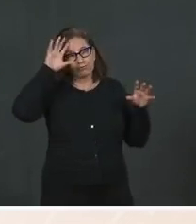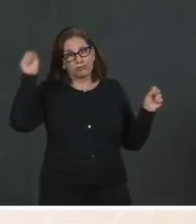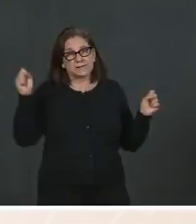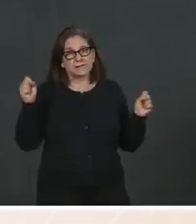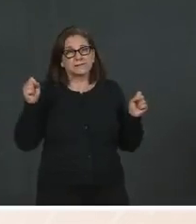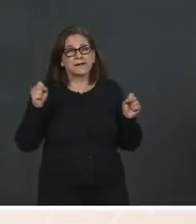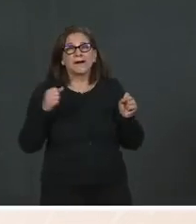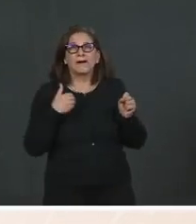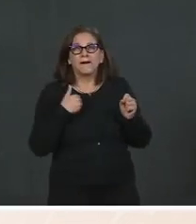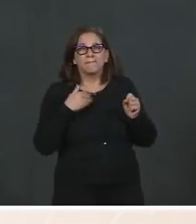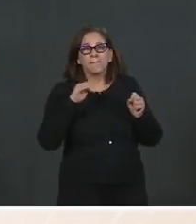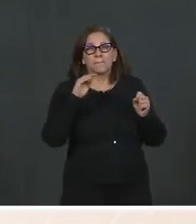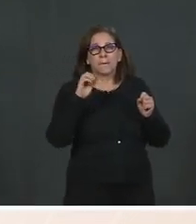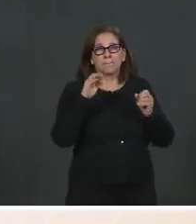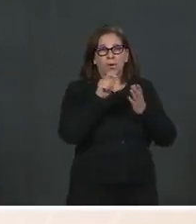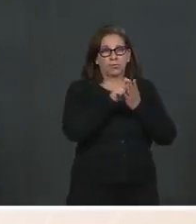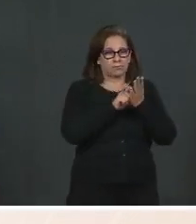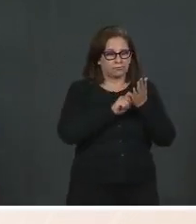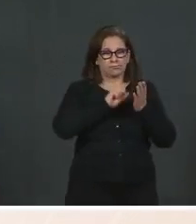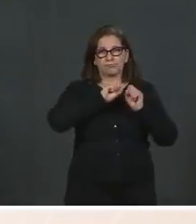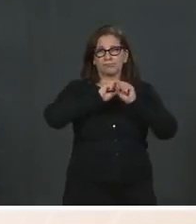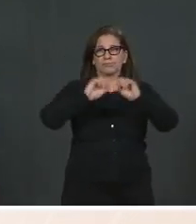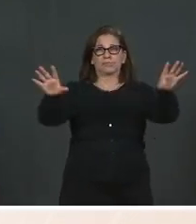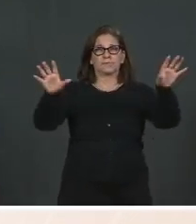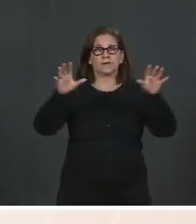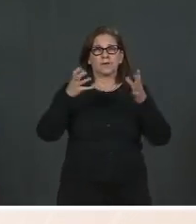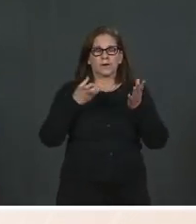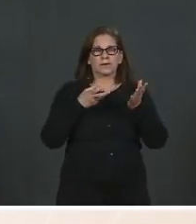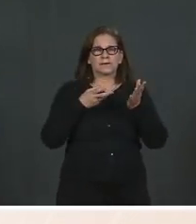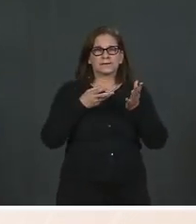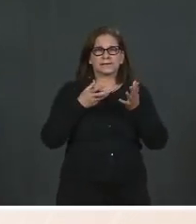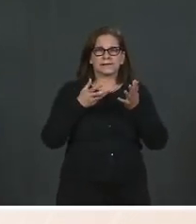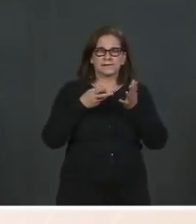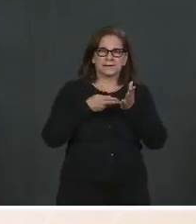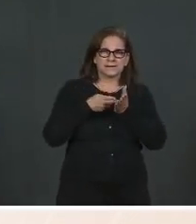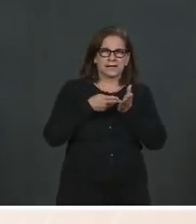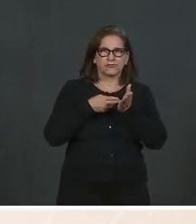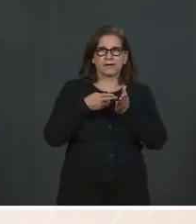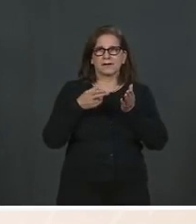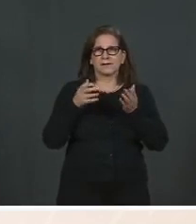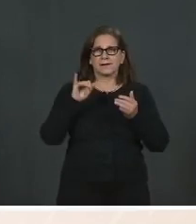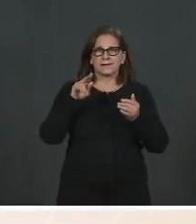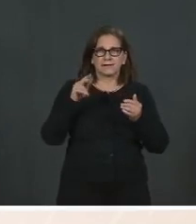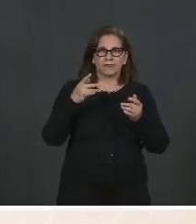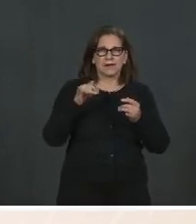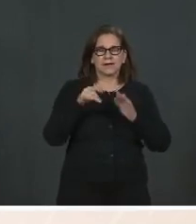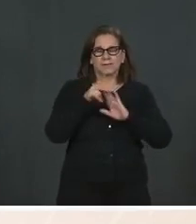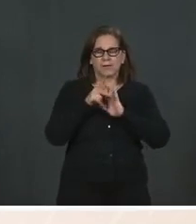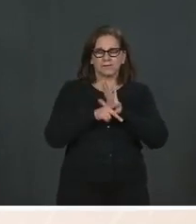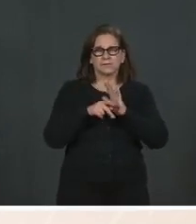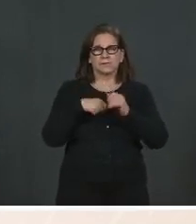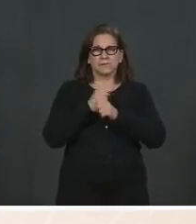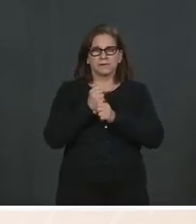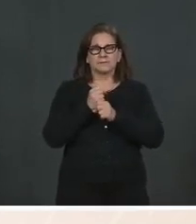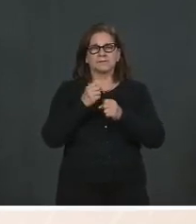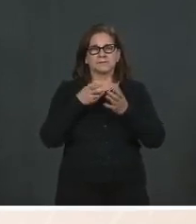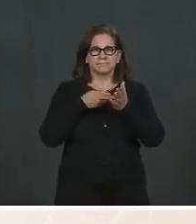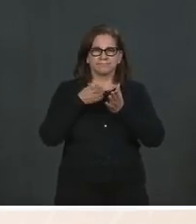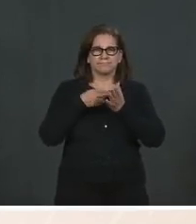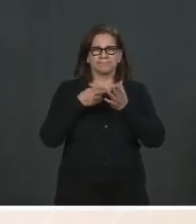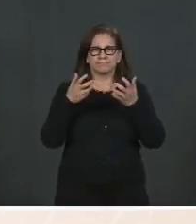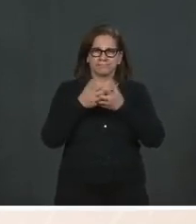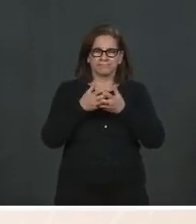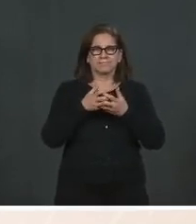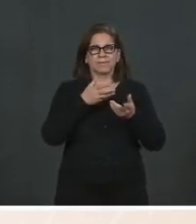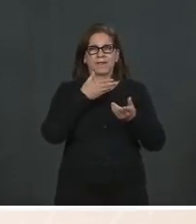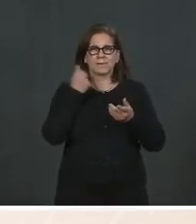and evidence-based policymaking, directing agencies to make evidence-based decisions guided by the best available science and data. And